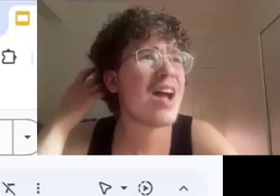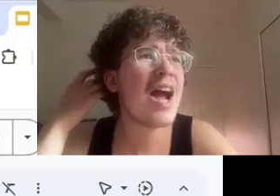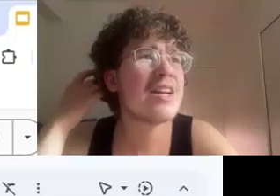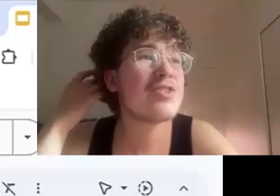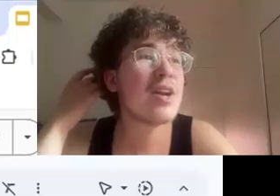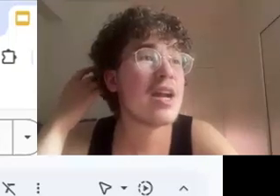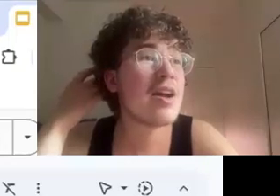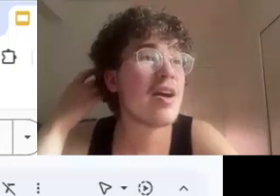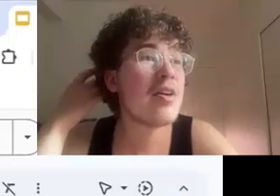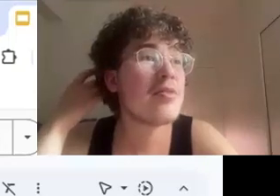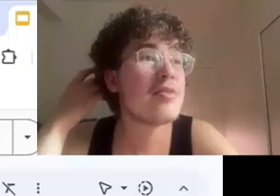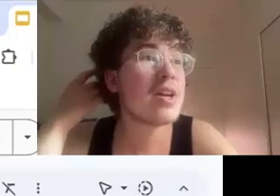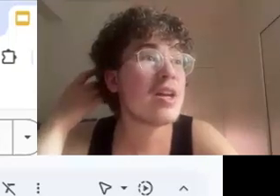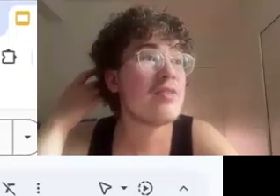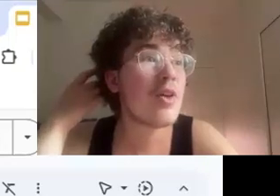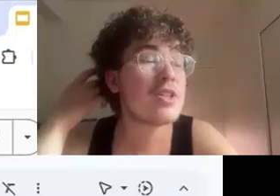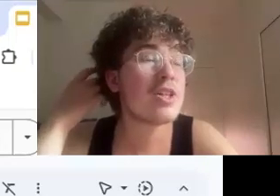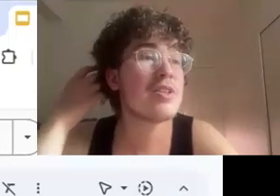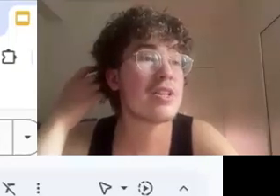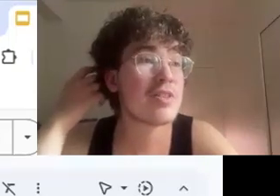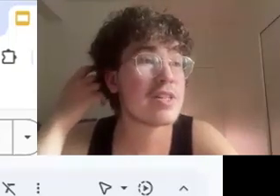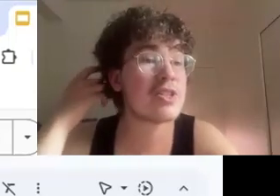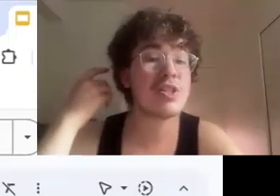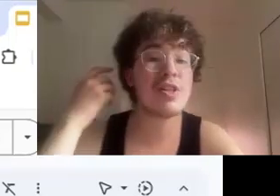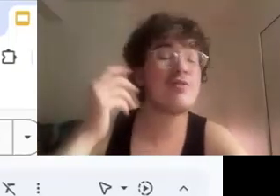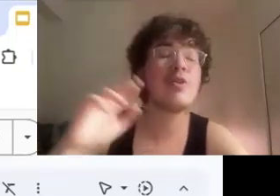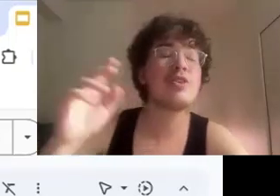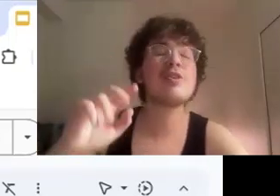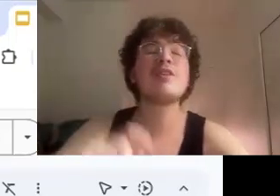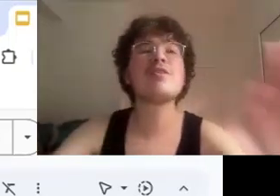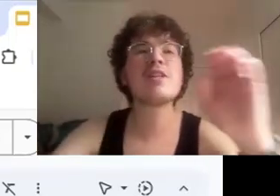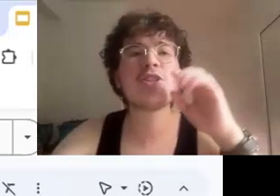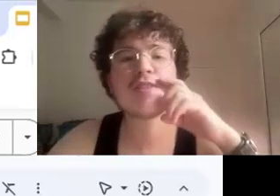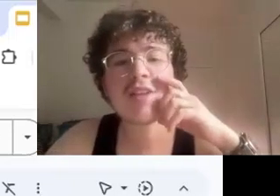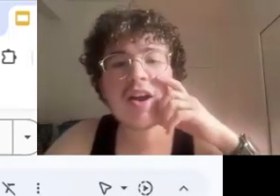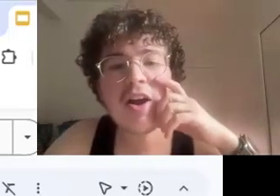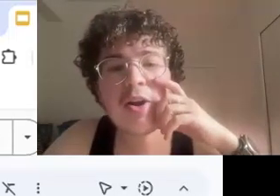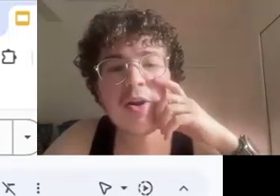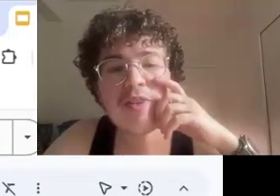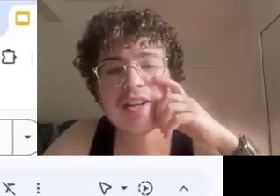were charged with lewd and lascivious conduct, and 108